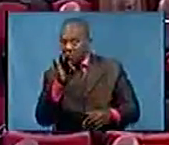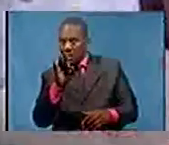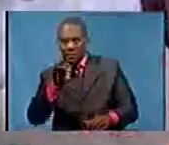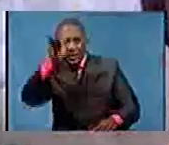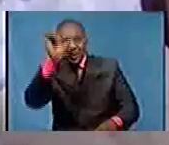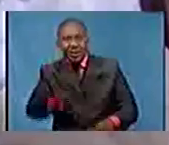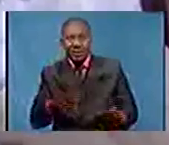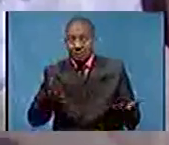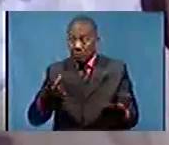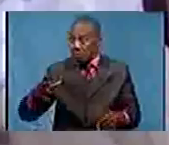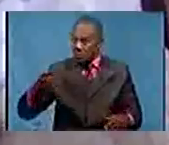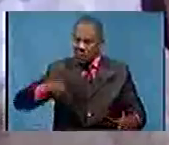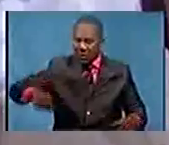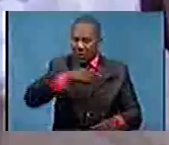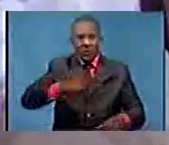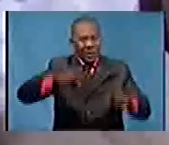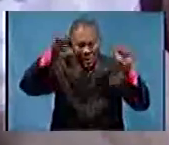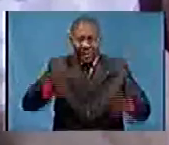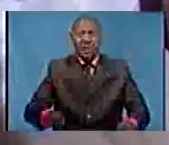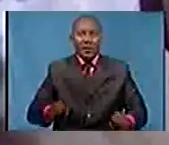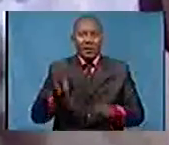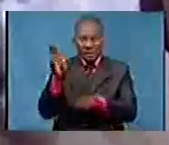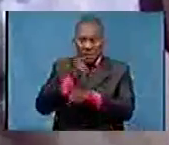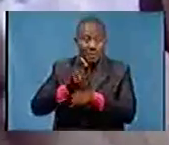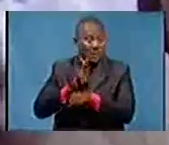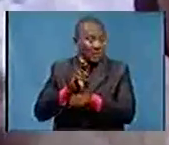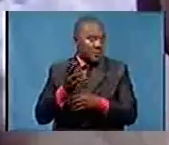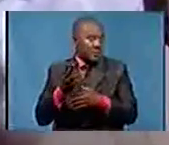be pursued, we can take that line and see